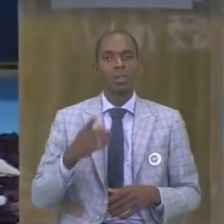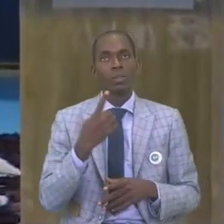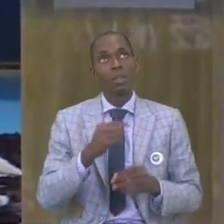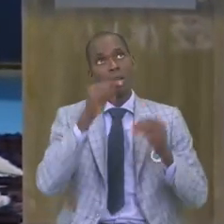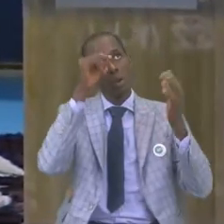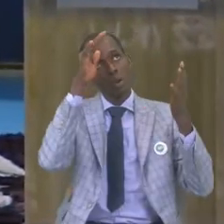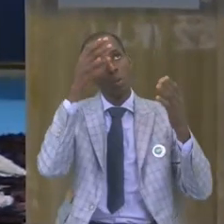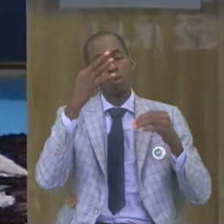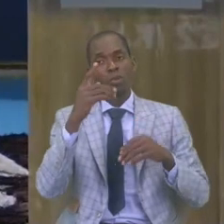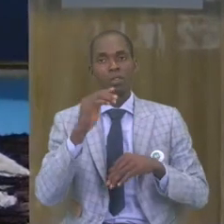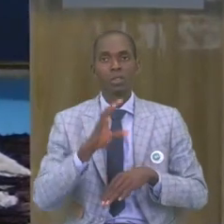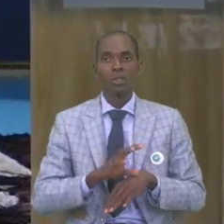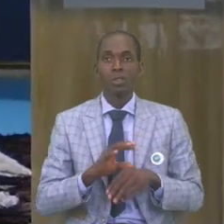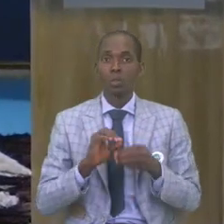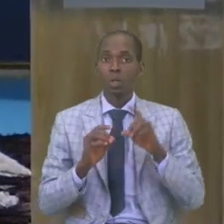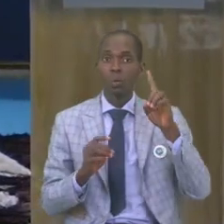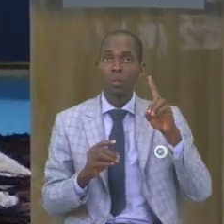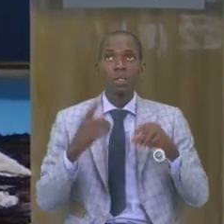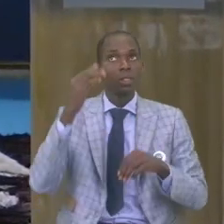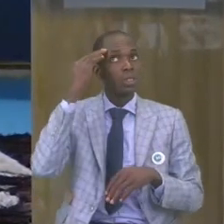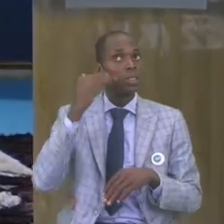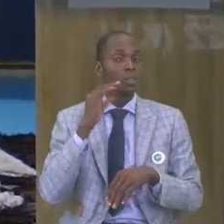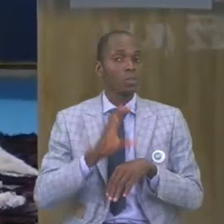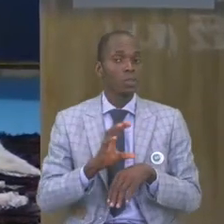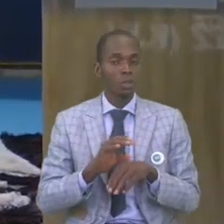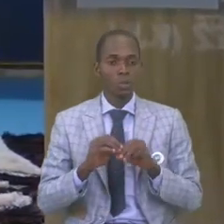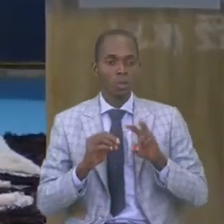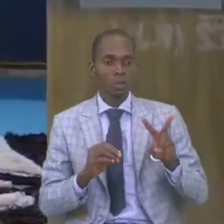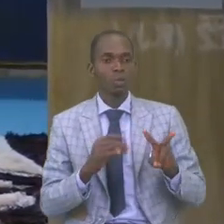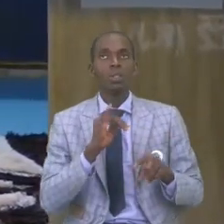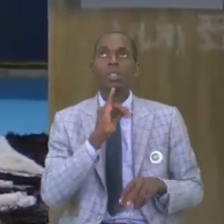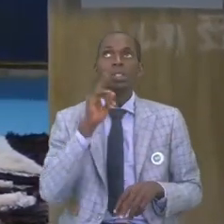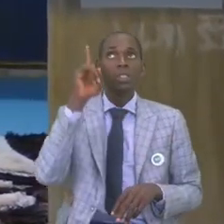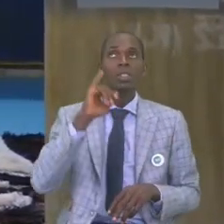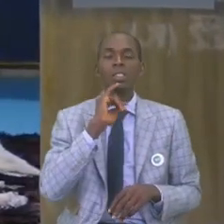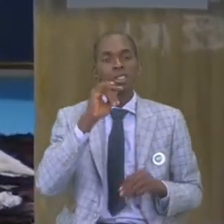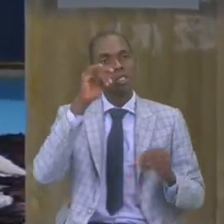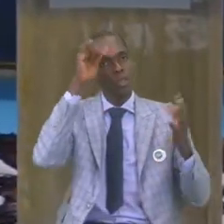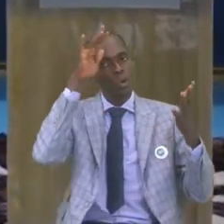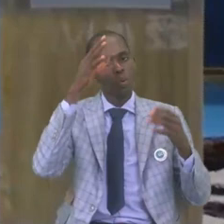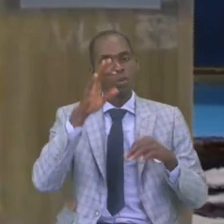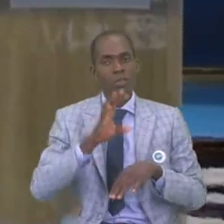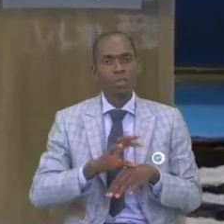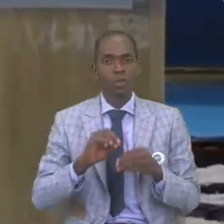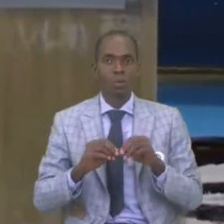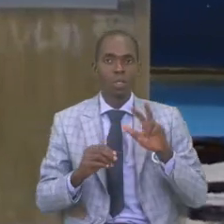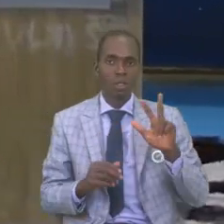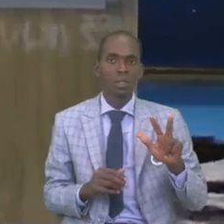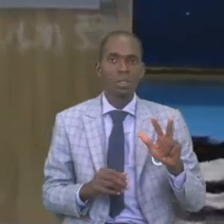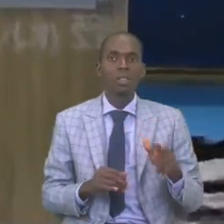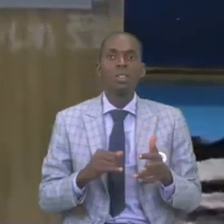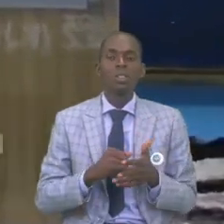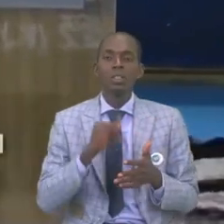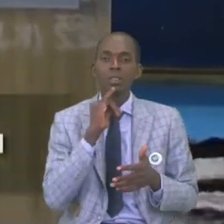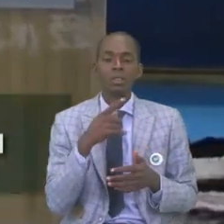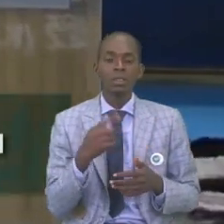church. Number one is the head of the church. Number two is the hope of the church. Number three now is the